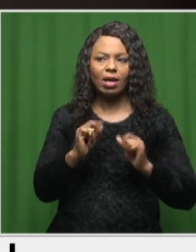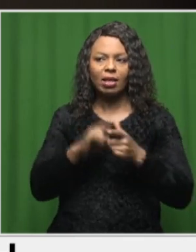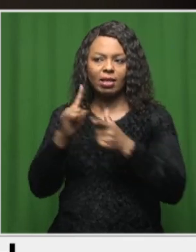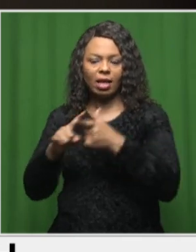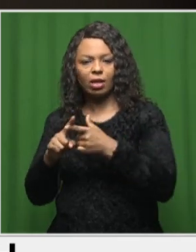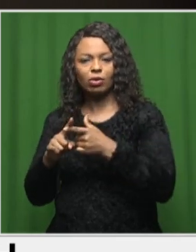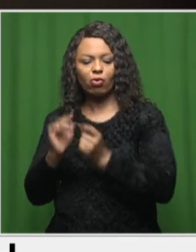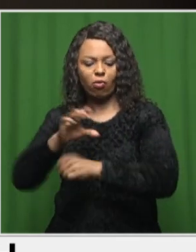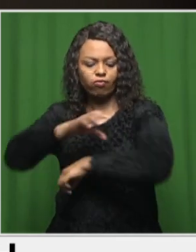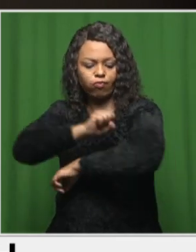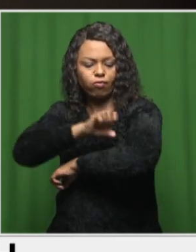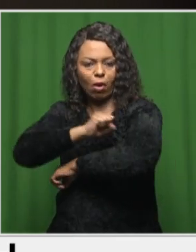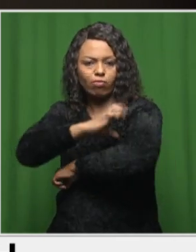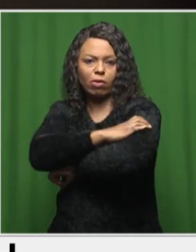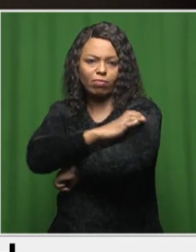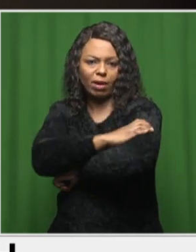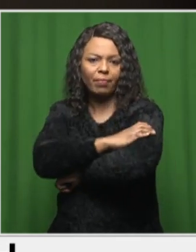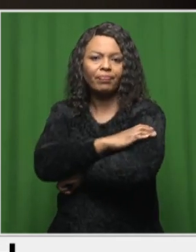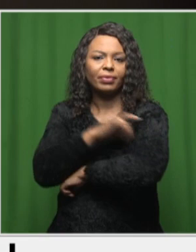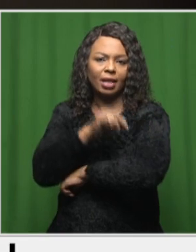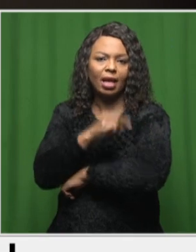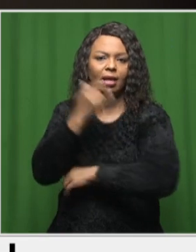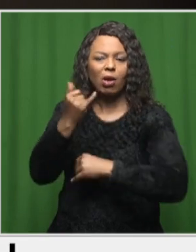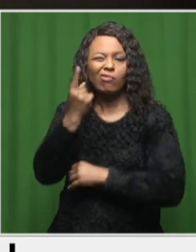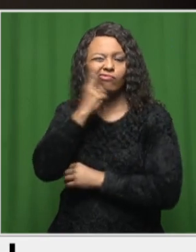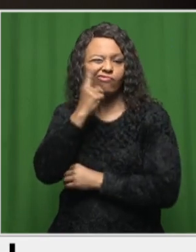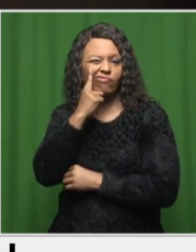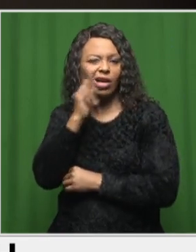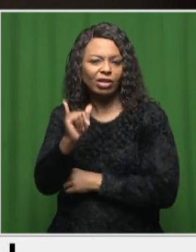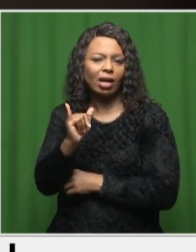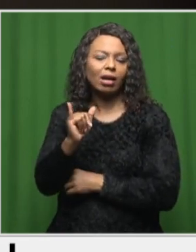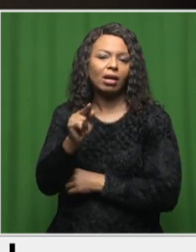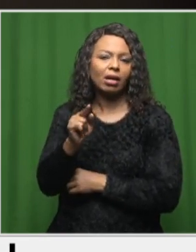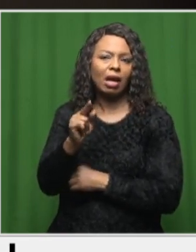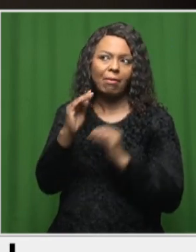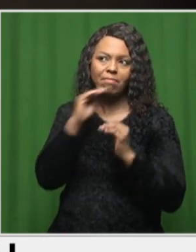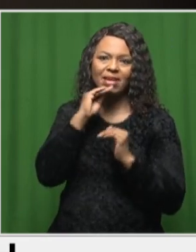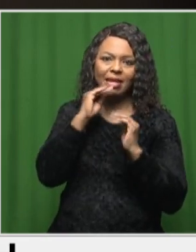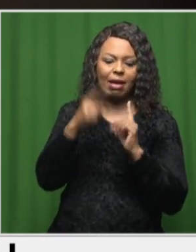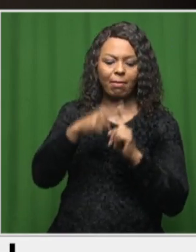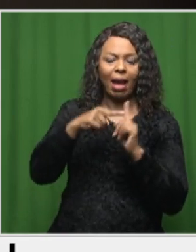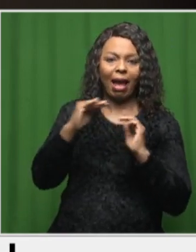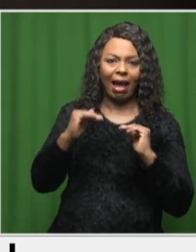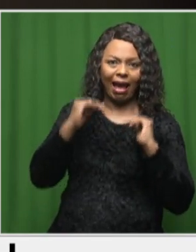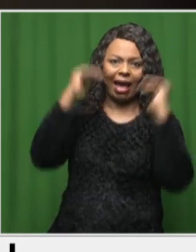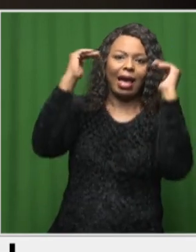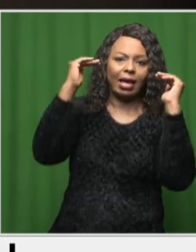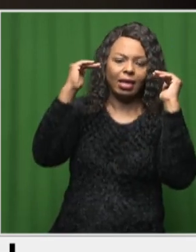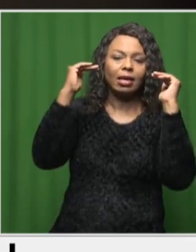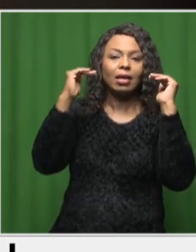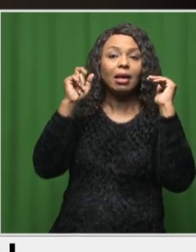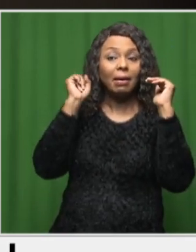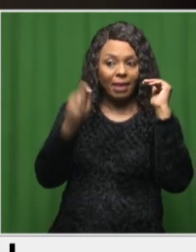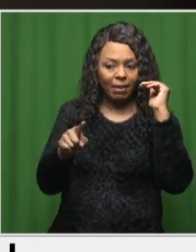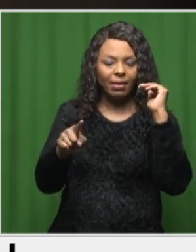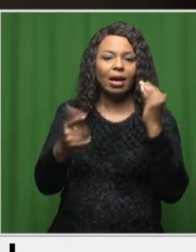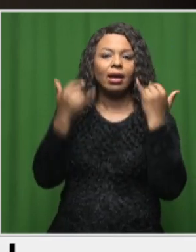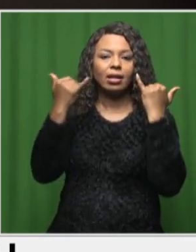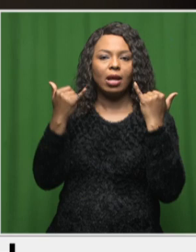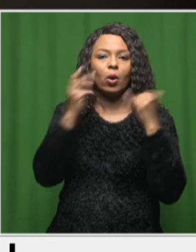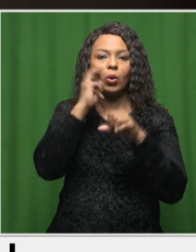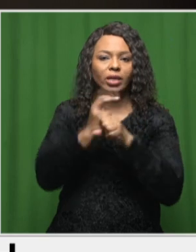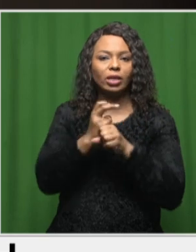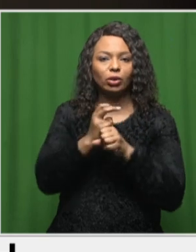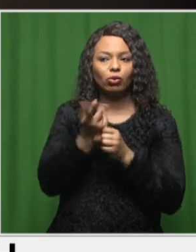measure, and it's systematically or regularly high, then you most certainly have to have